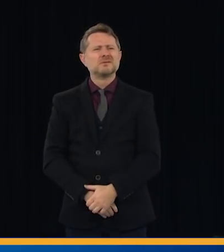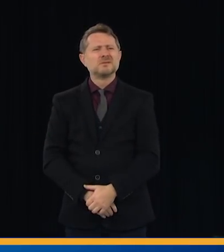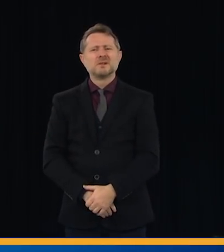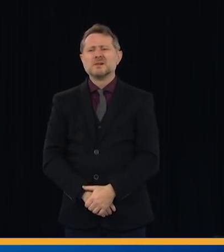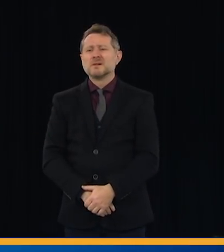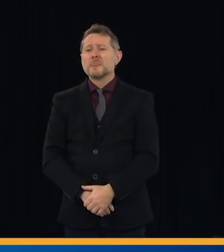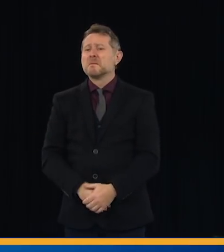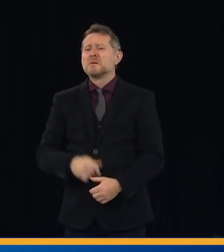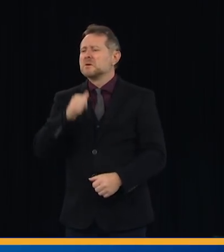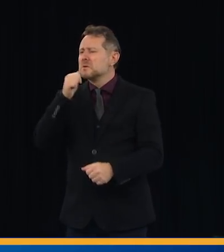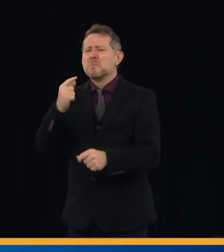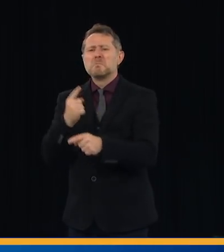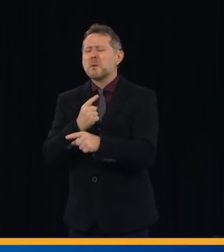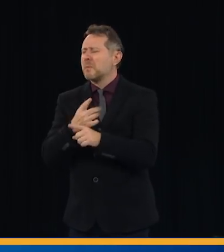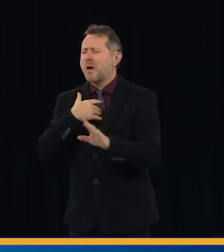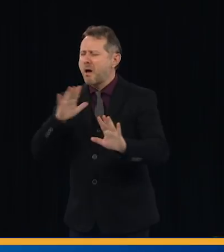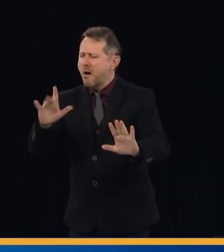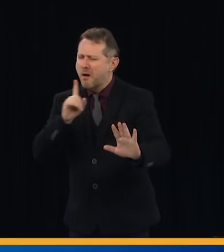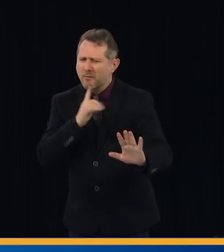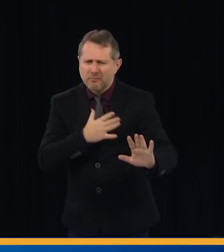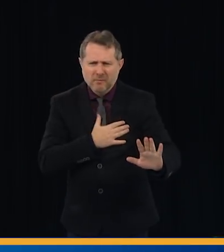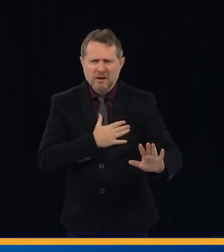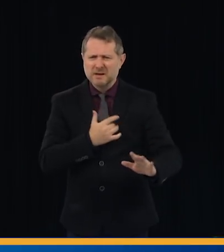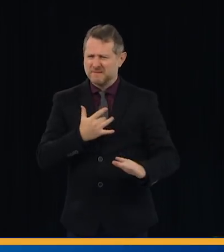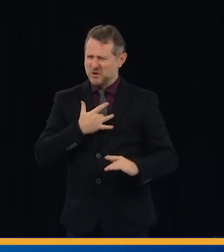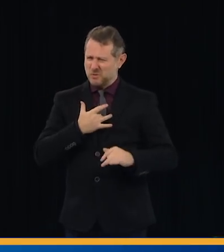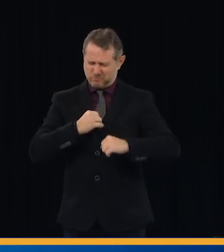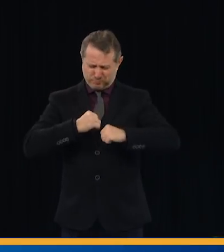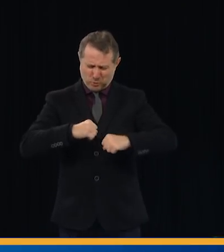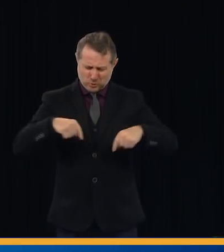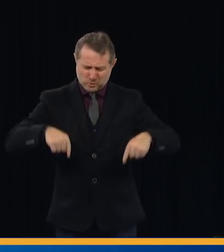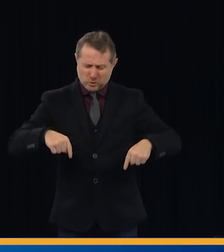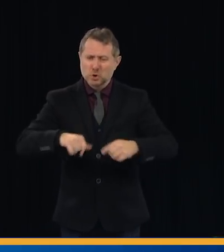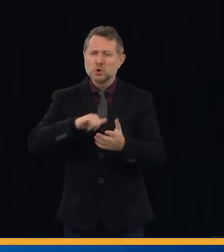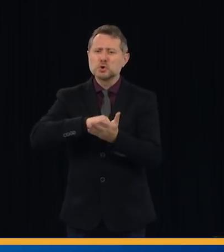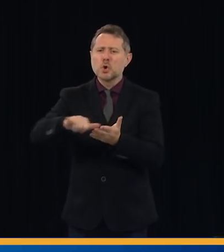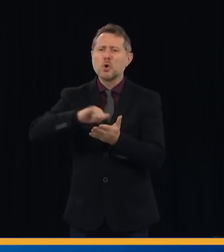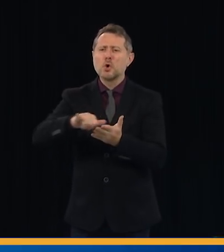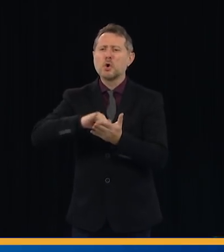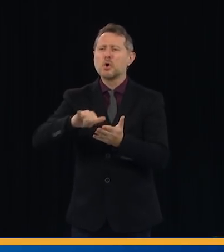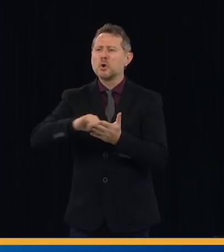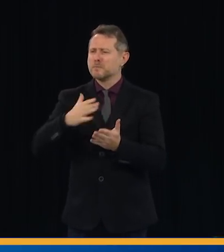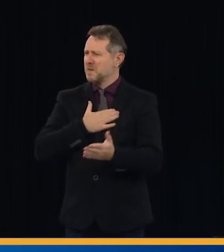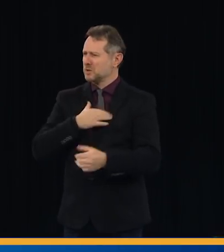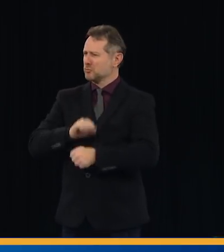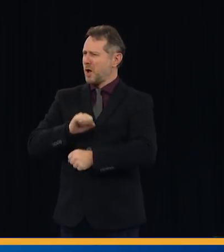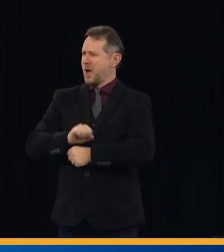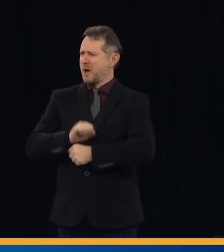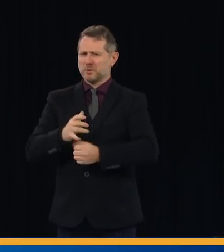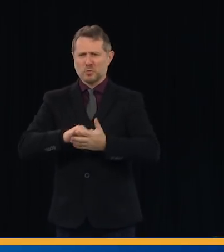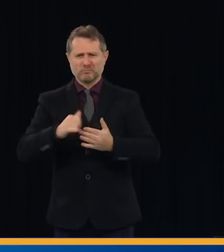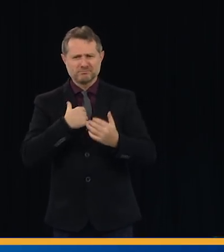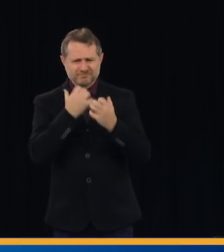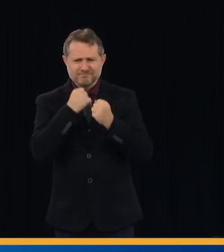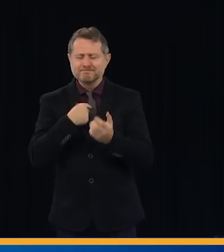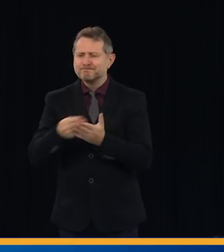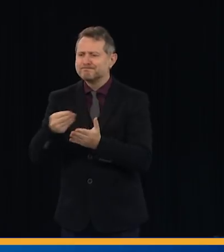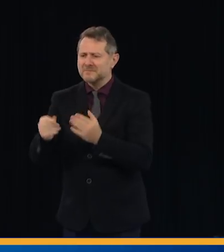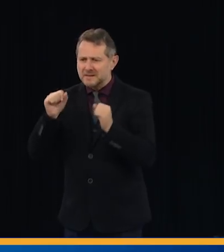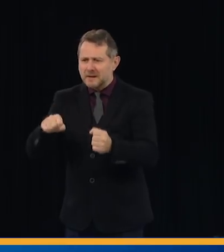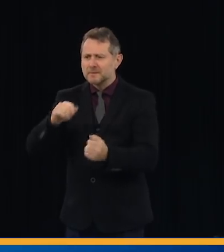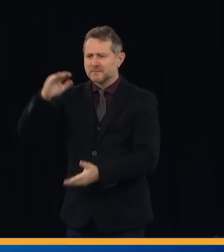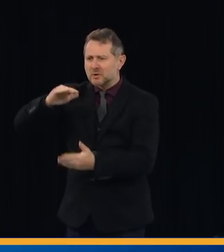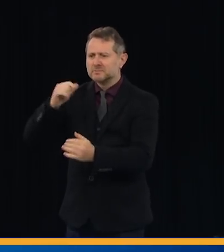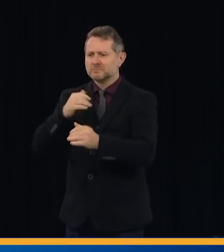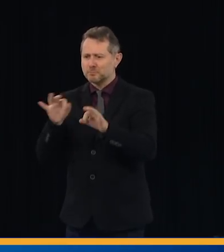wrong. I'm here to protect New York. That's what I get paid to do. I have to acquire the ventilators. I have to pay whatever